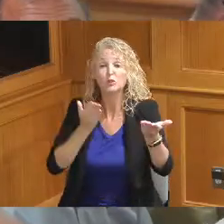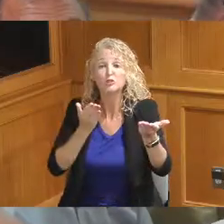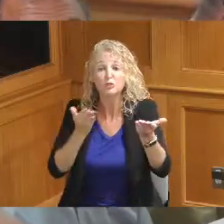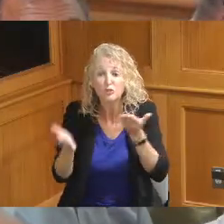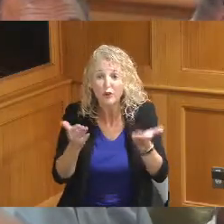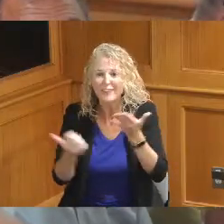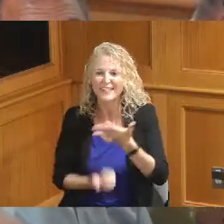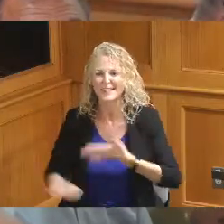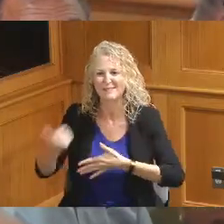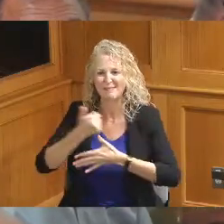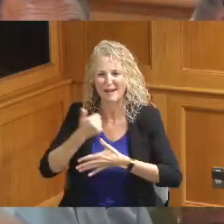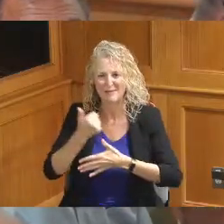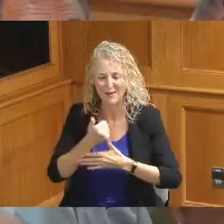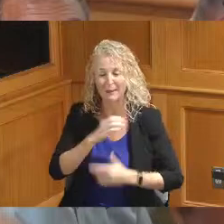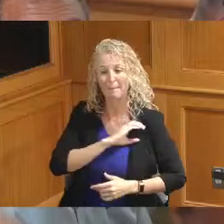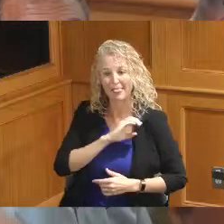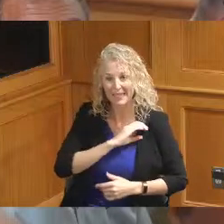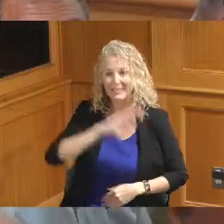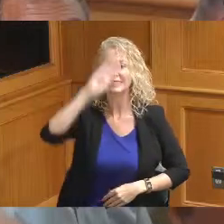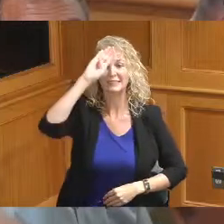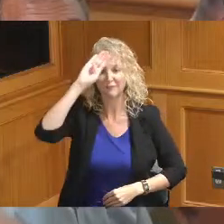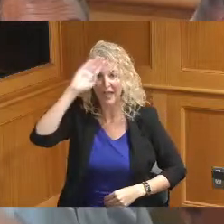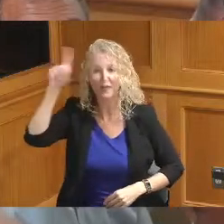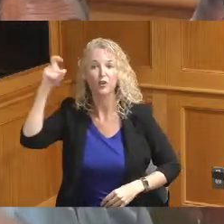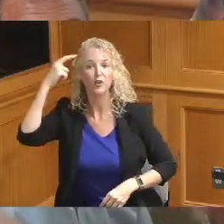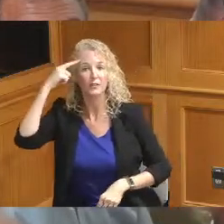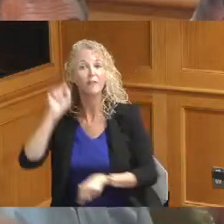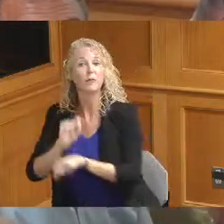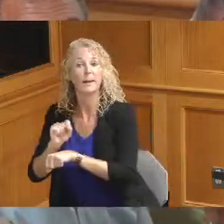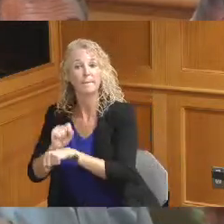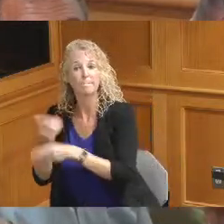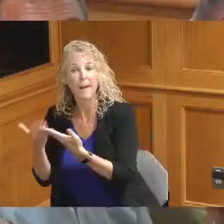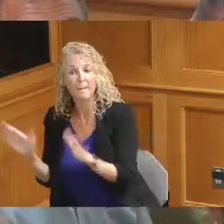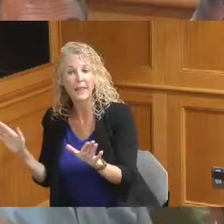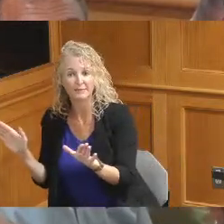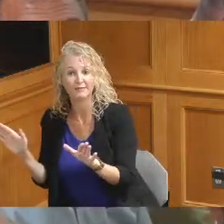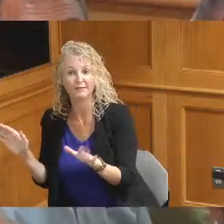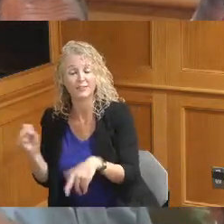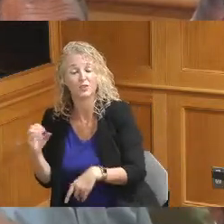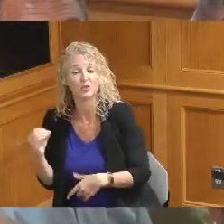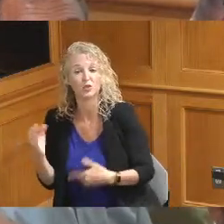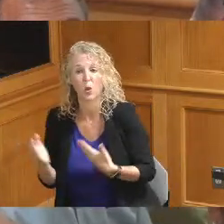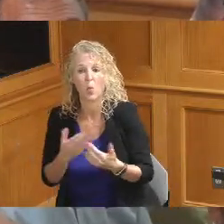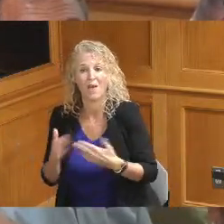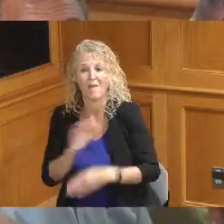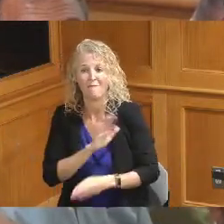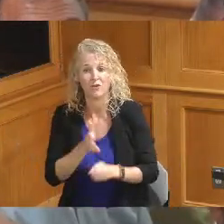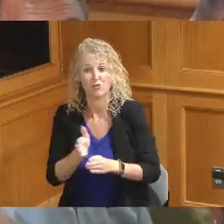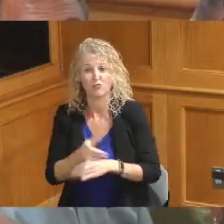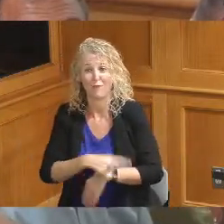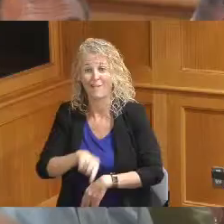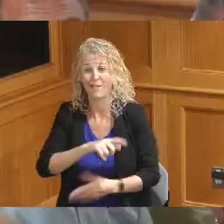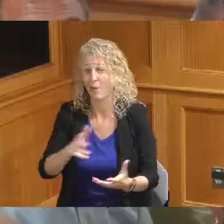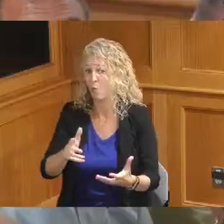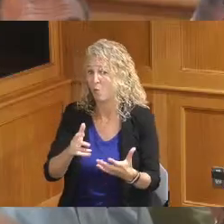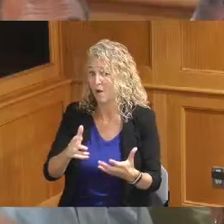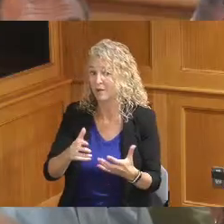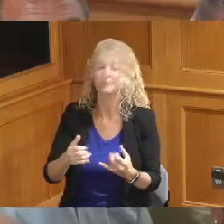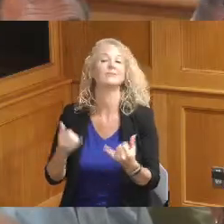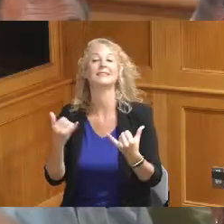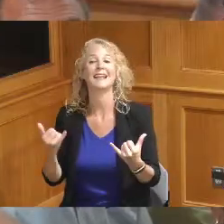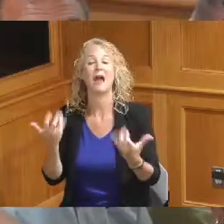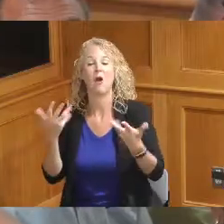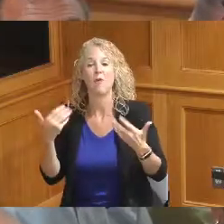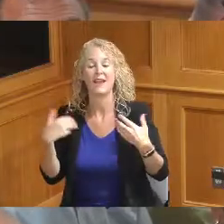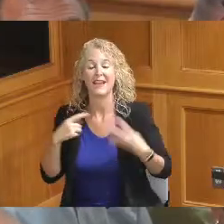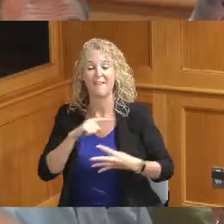it police, it's fire, it's government and public works. So thereby, when they decide to what career would I like to pursue, now they have 4